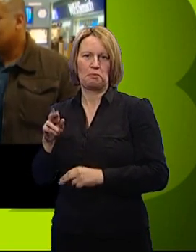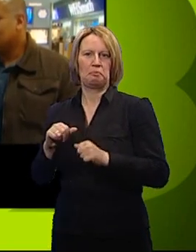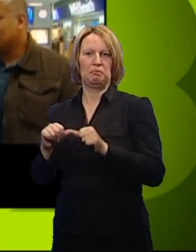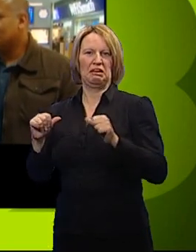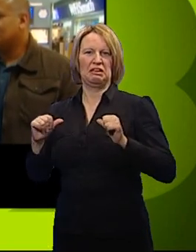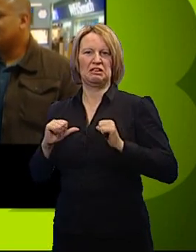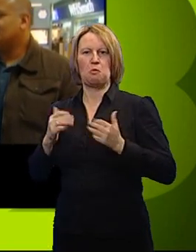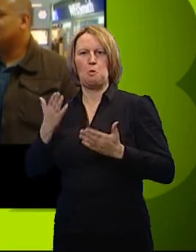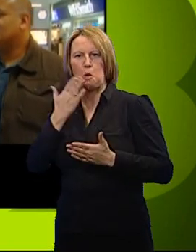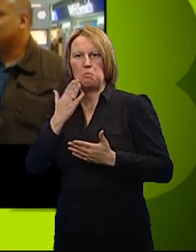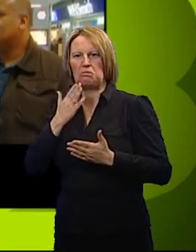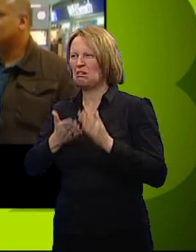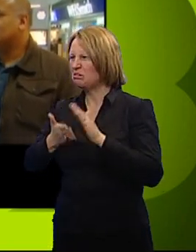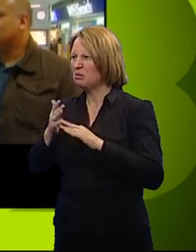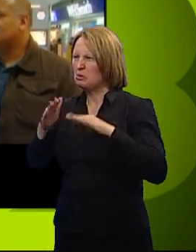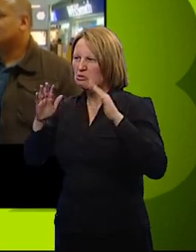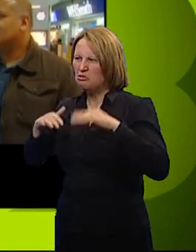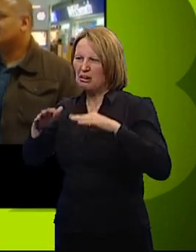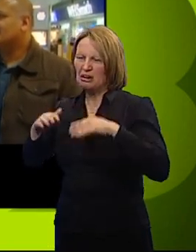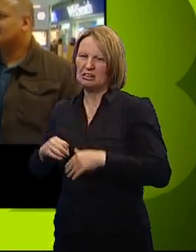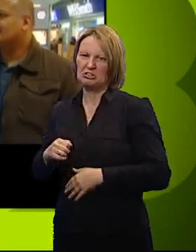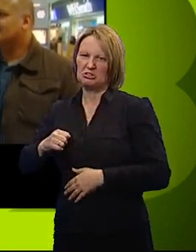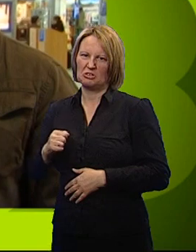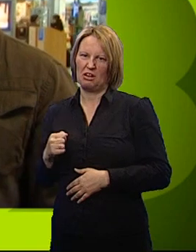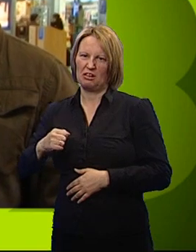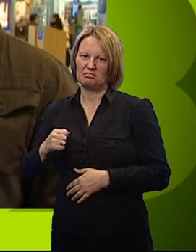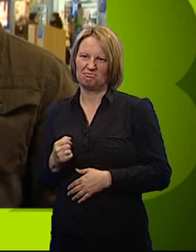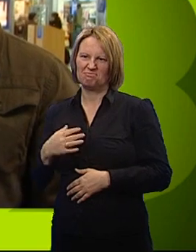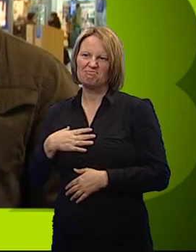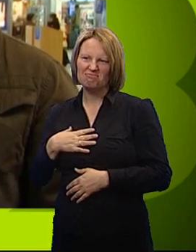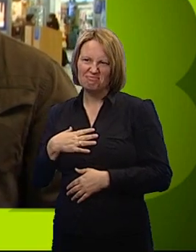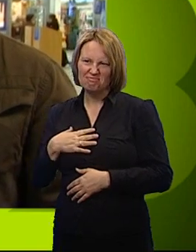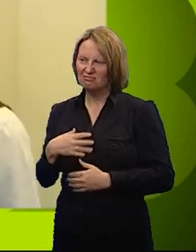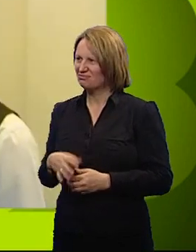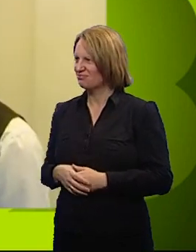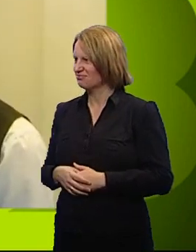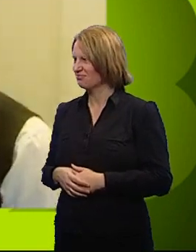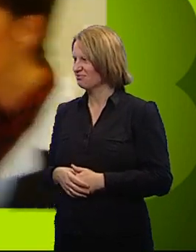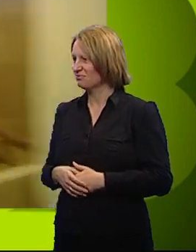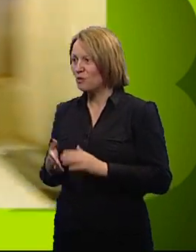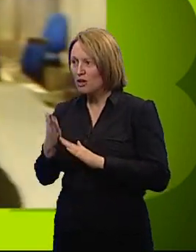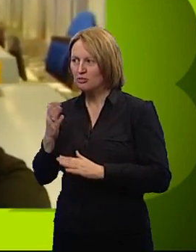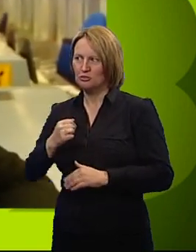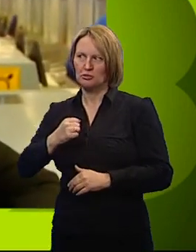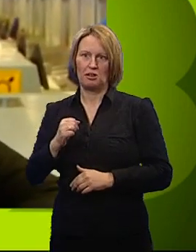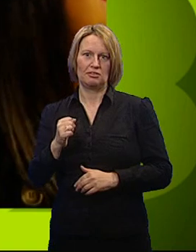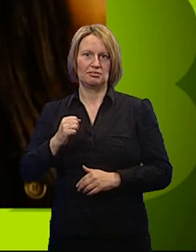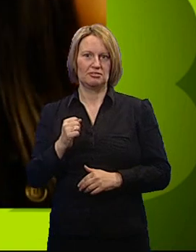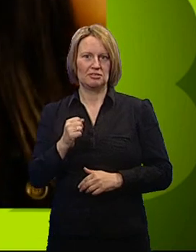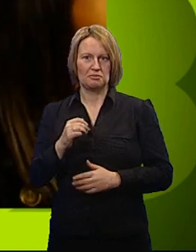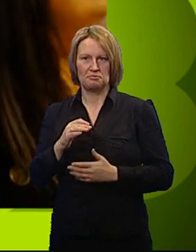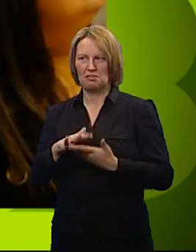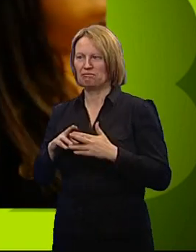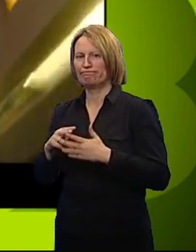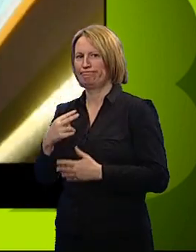nice sandy beach, somewhere really nice and warm, and instead I get rainy Scotland. Where are you going today? Scotland. I think